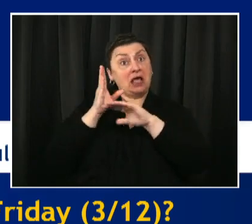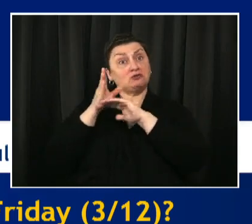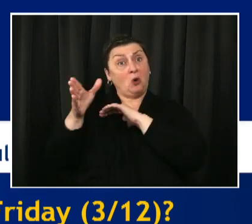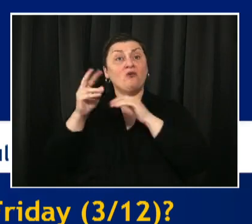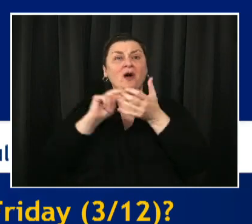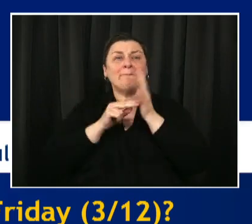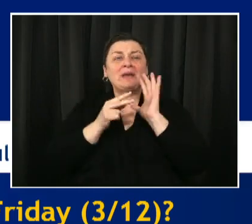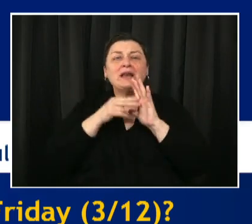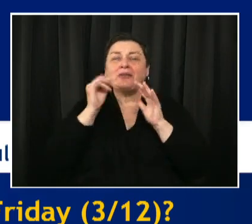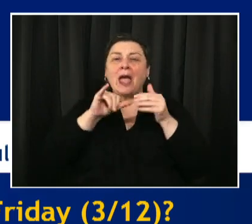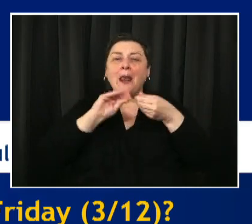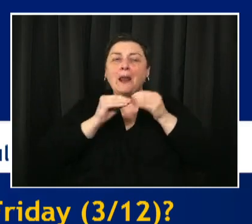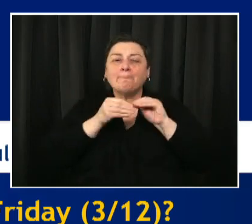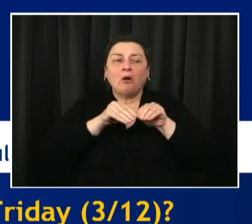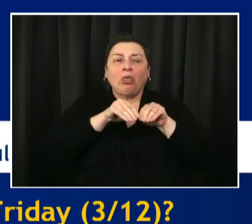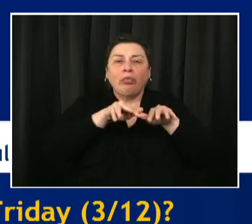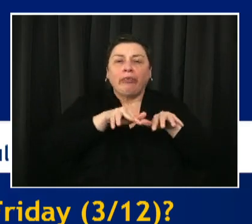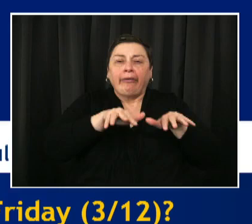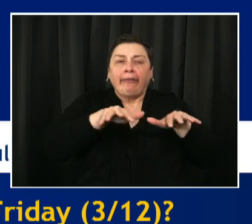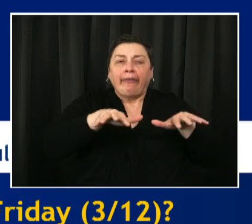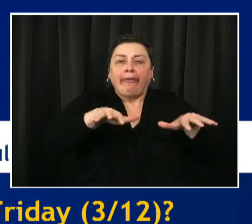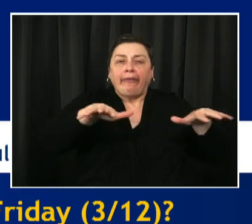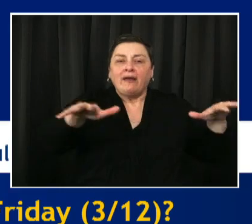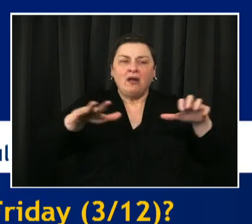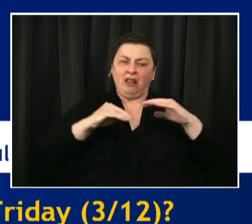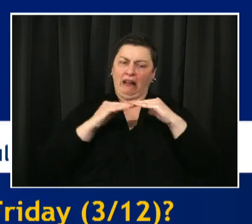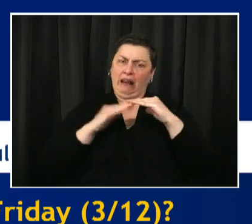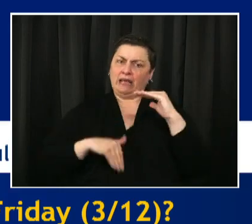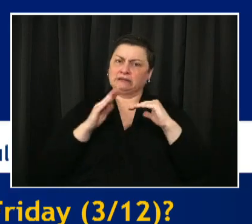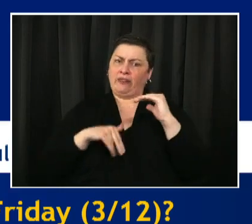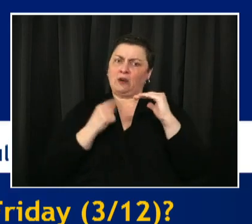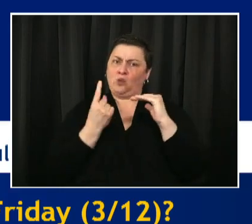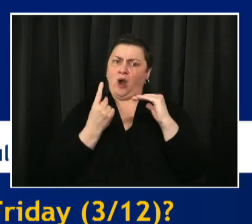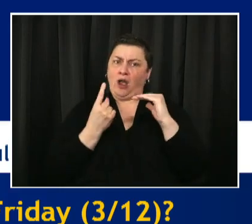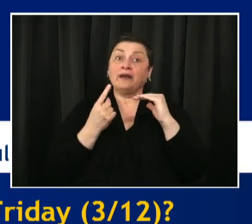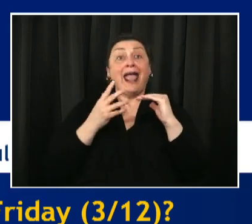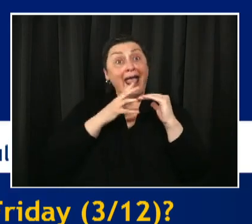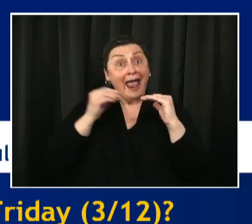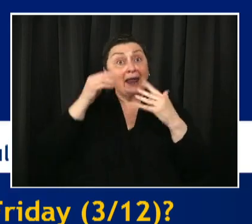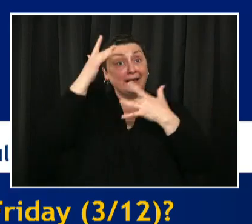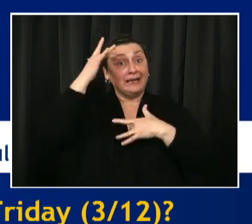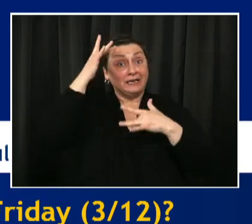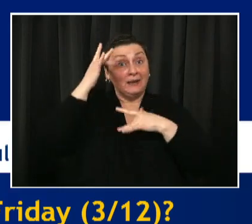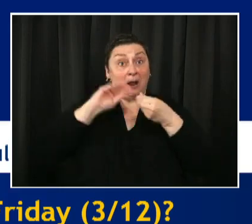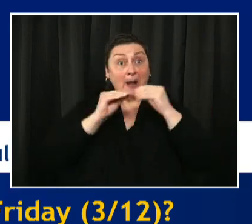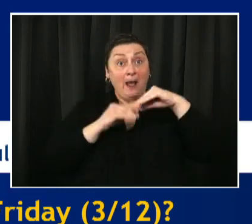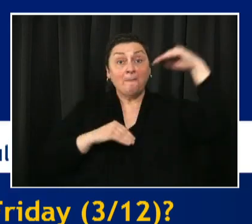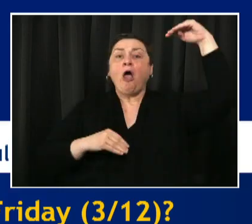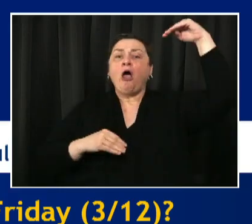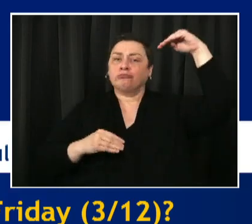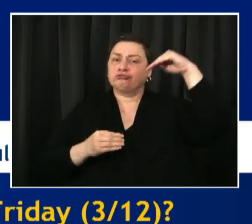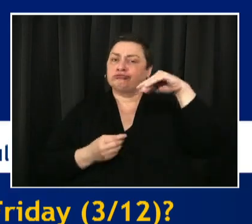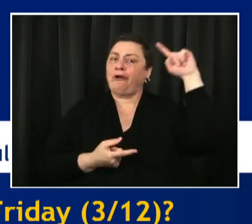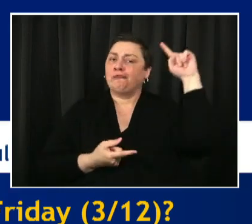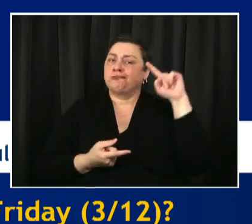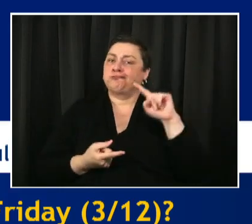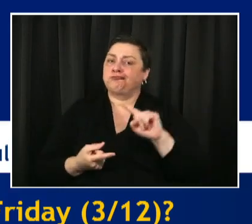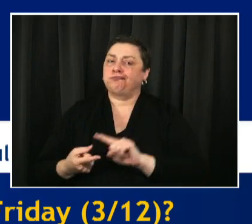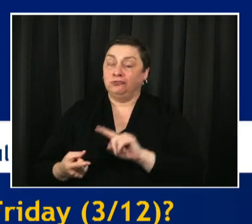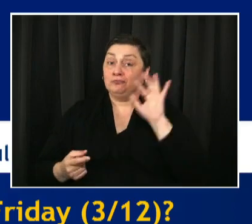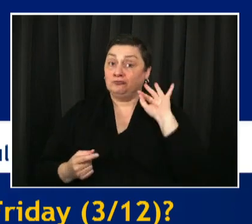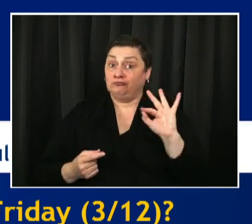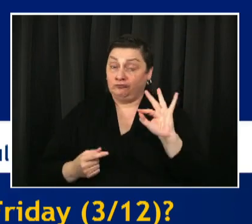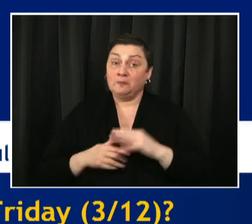number being below 1 and the epidemic curve going down. So these what-if scenarios, and I'm going to show you a